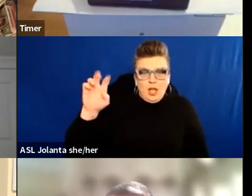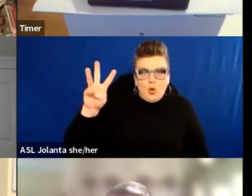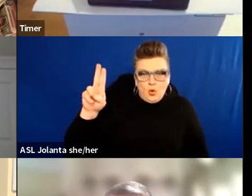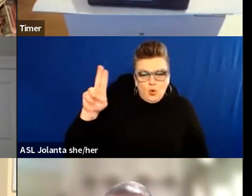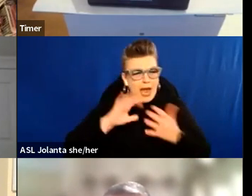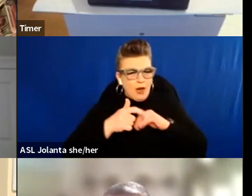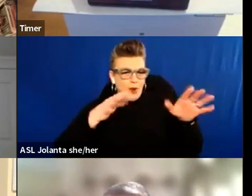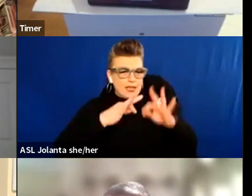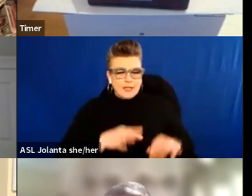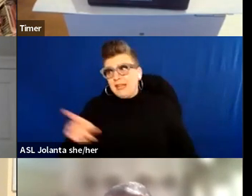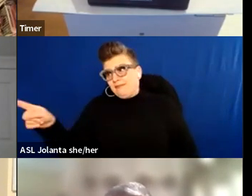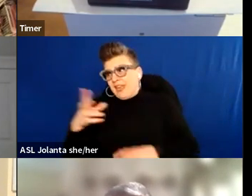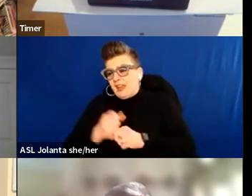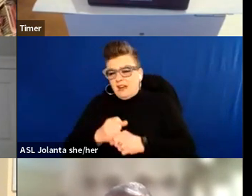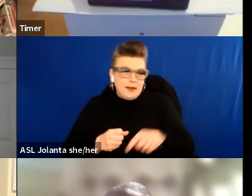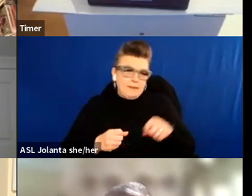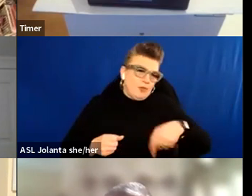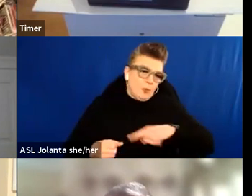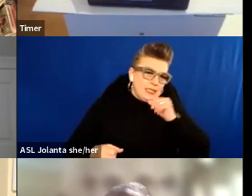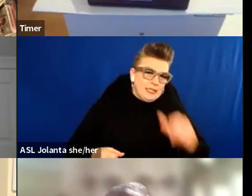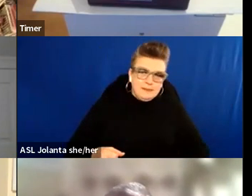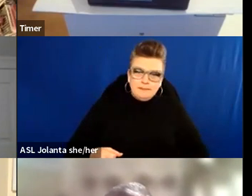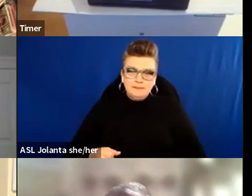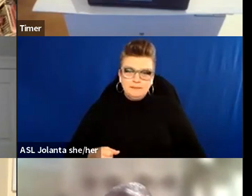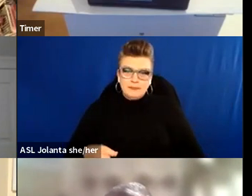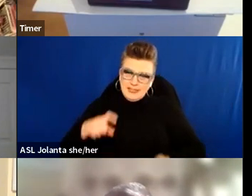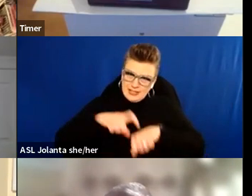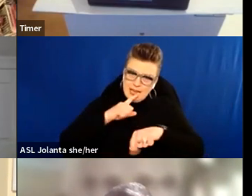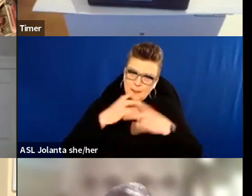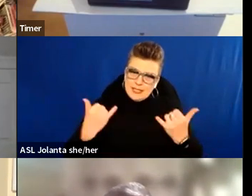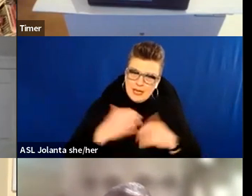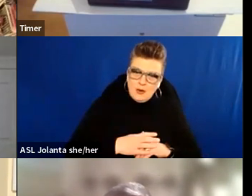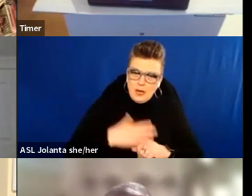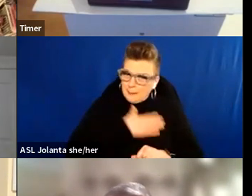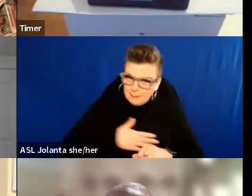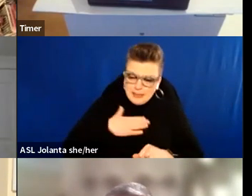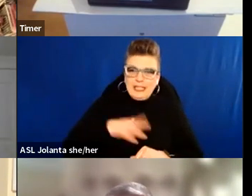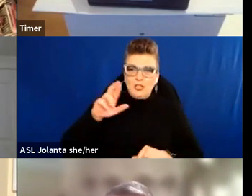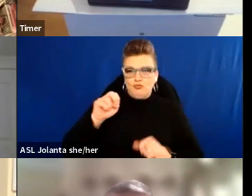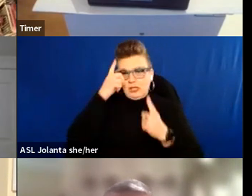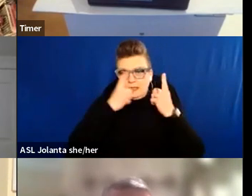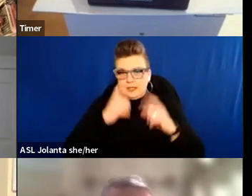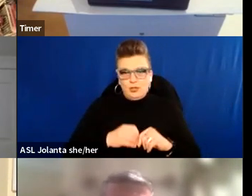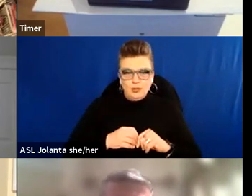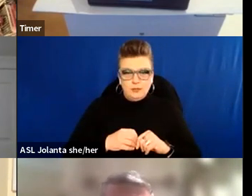10 point bonus and we don't the time is now please reconsider thank you